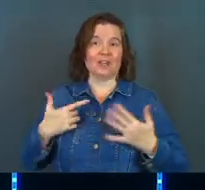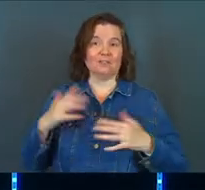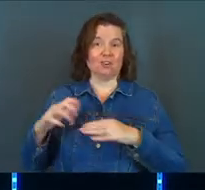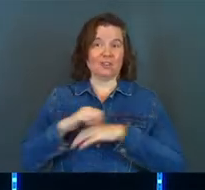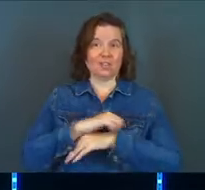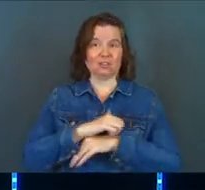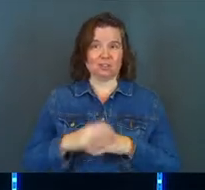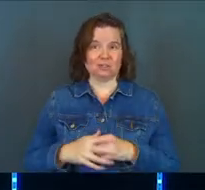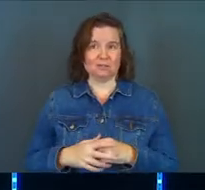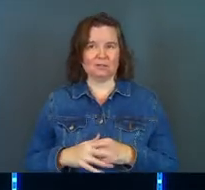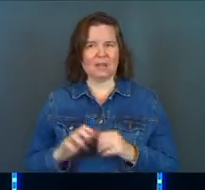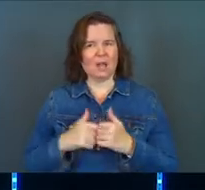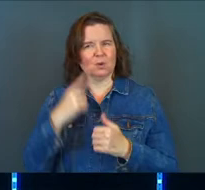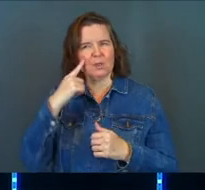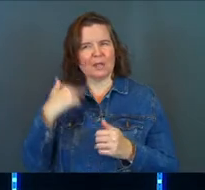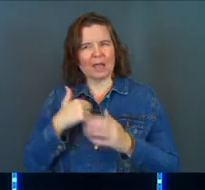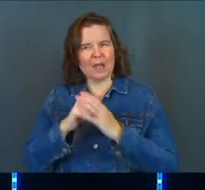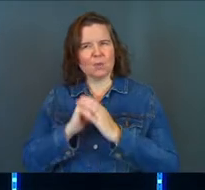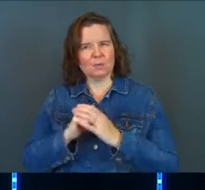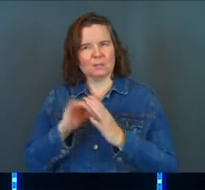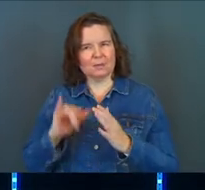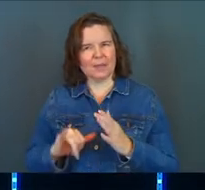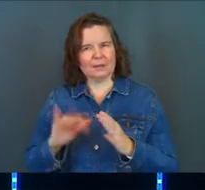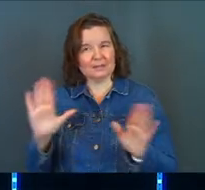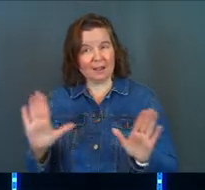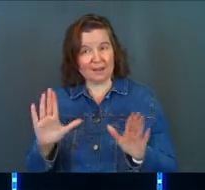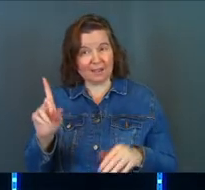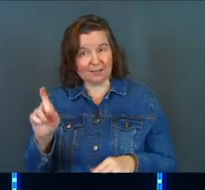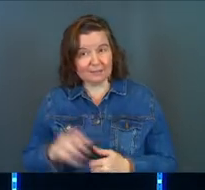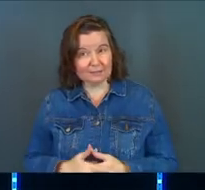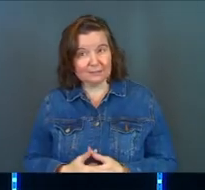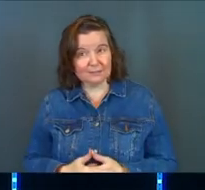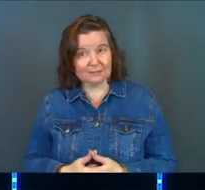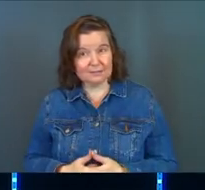of cancer. How do you think I worshiped that Sunday?